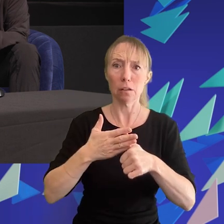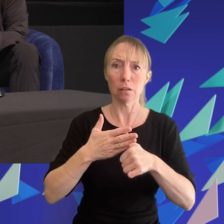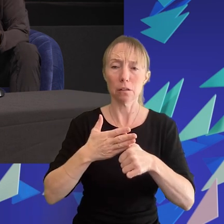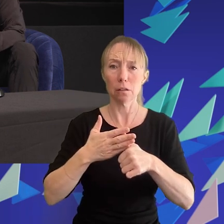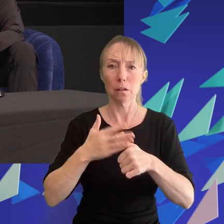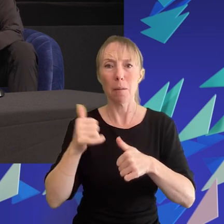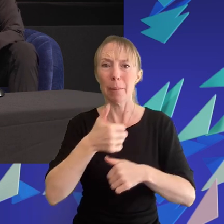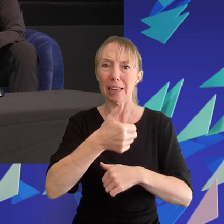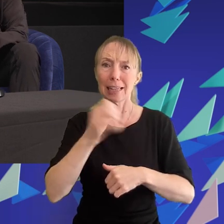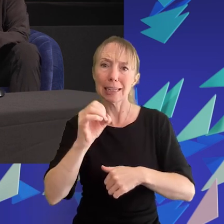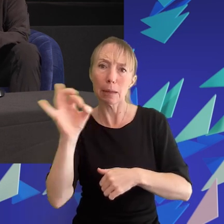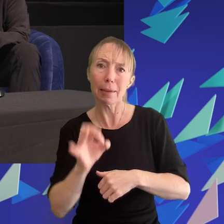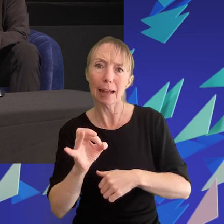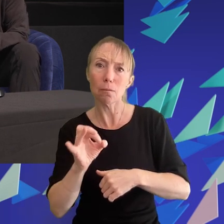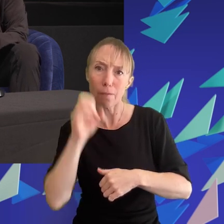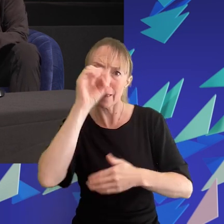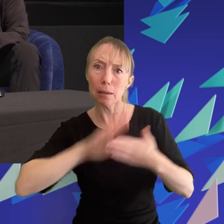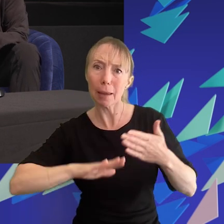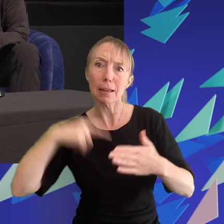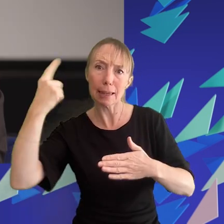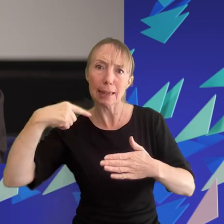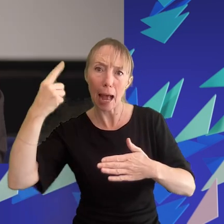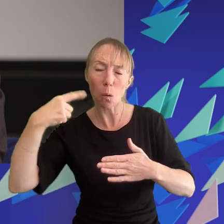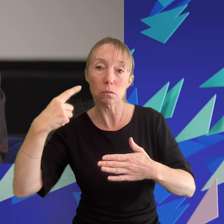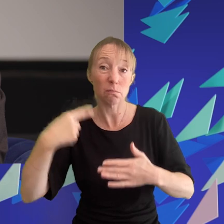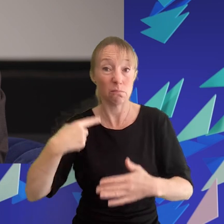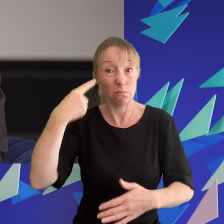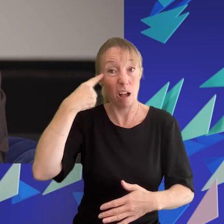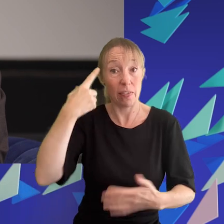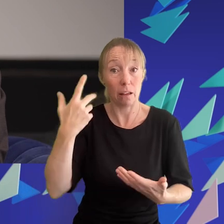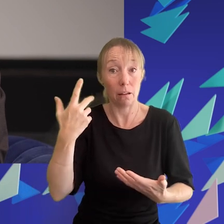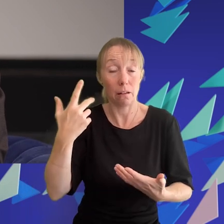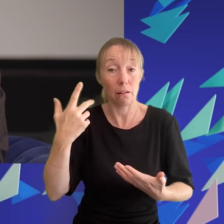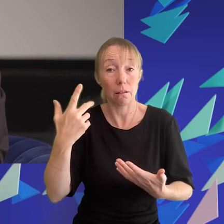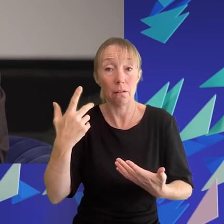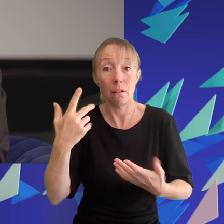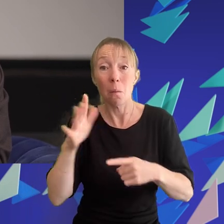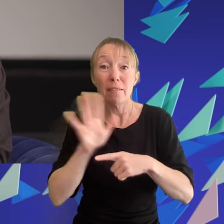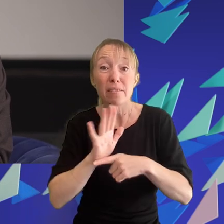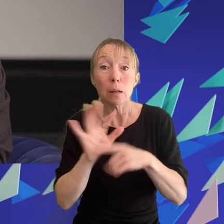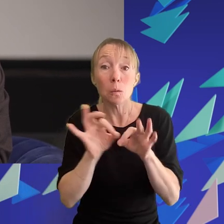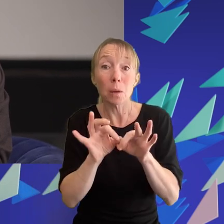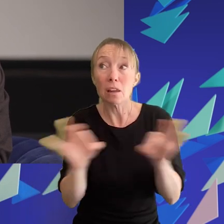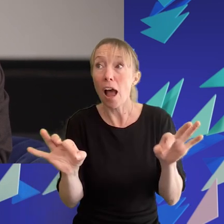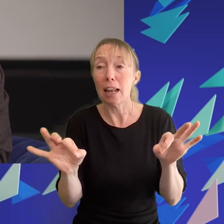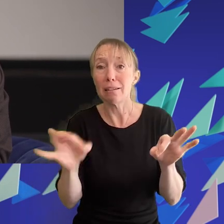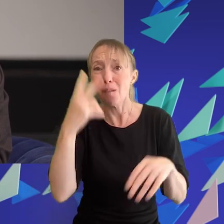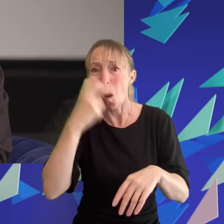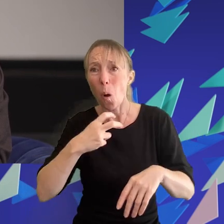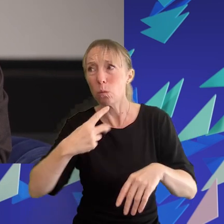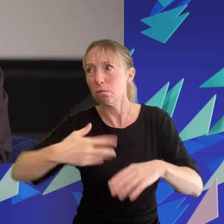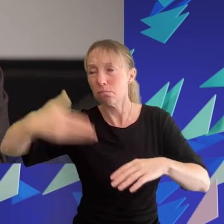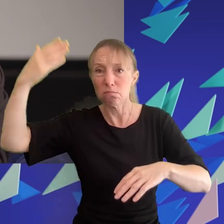maybe 60% of the experience, I think. Even when films were silent, there